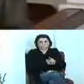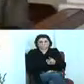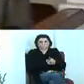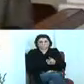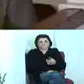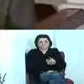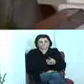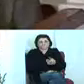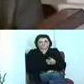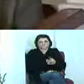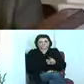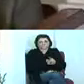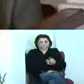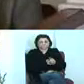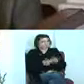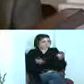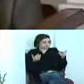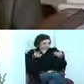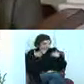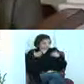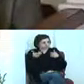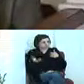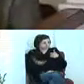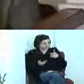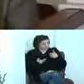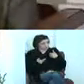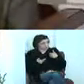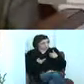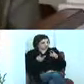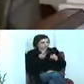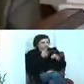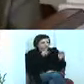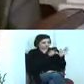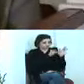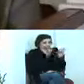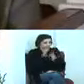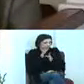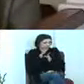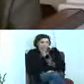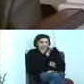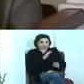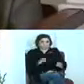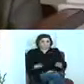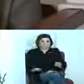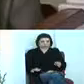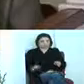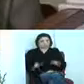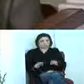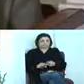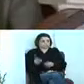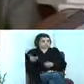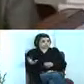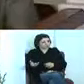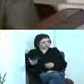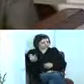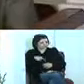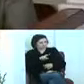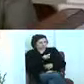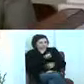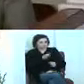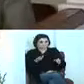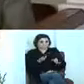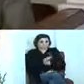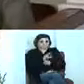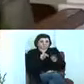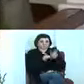We have an invitation. It's from Jesus Christ. He invites us to wholeness,